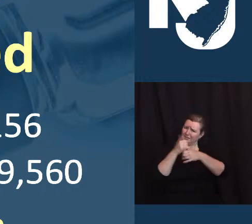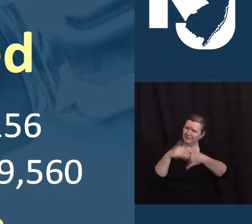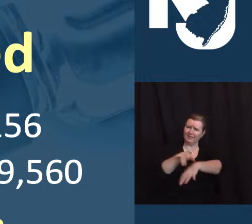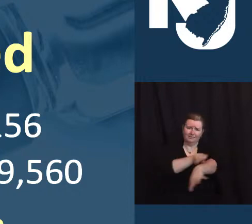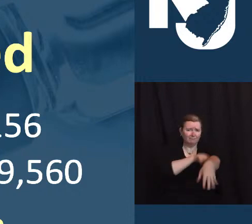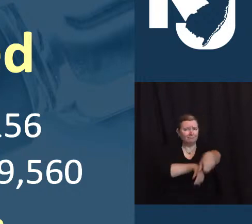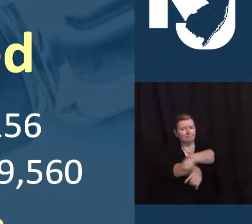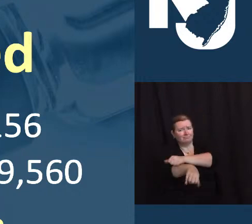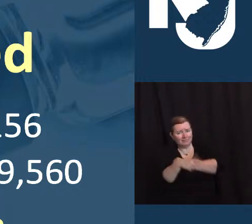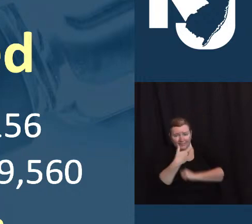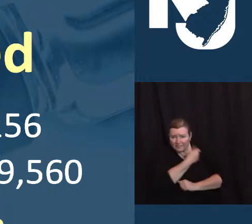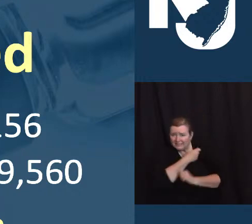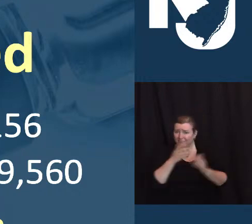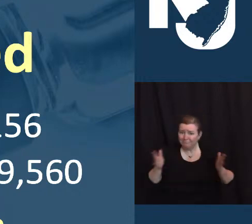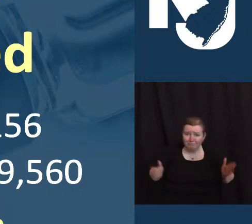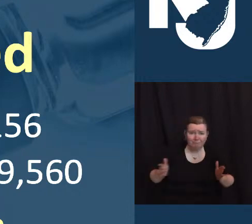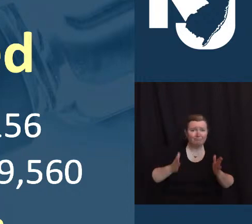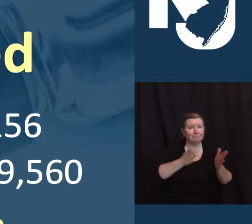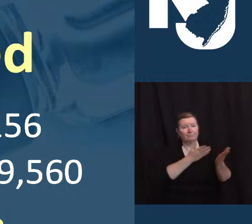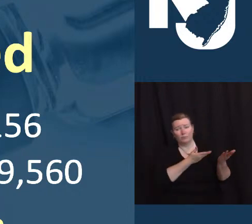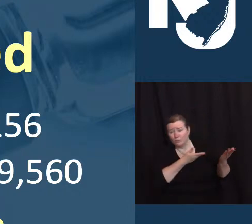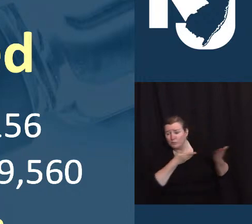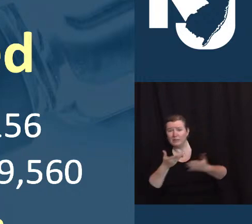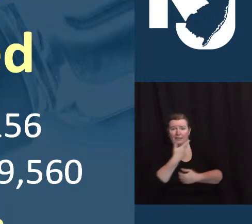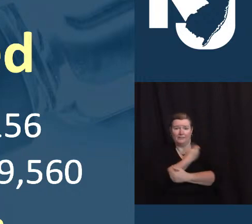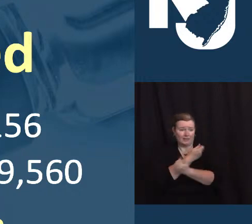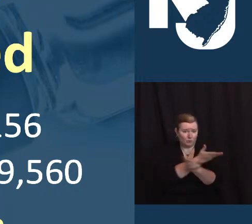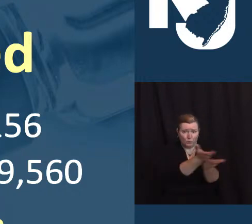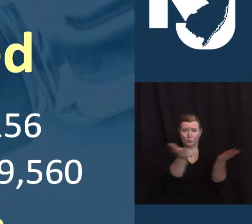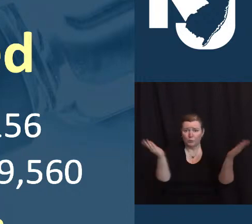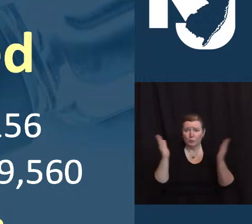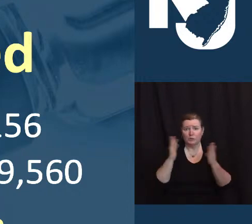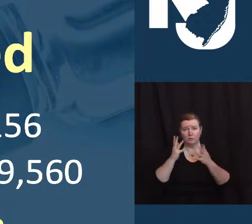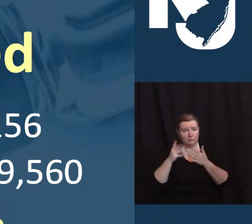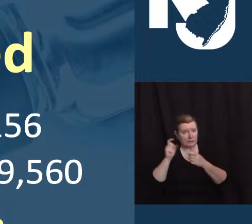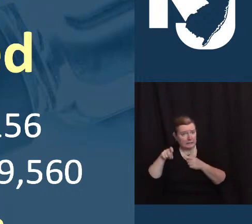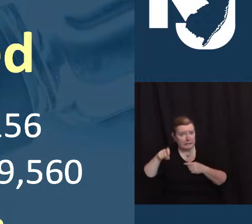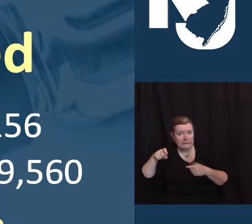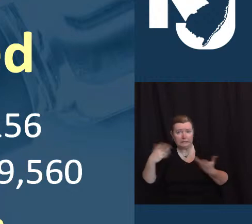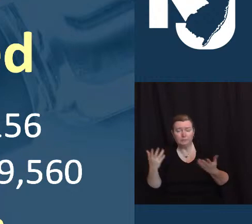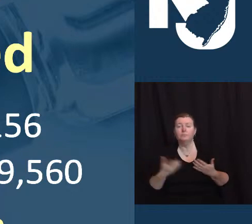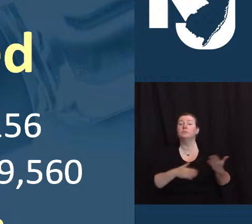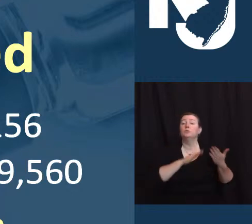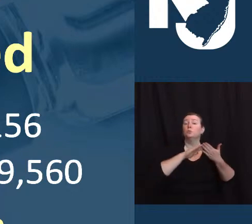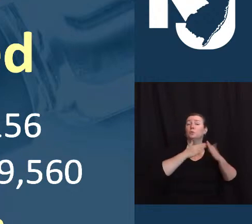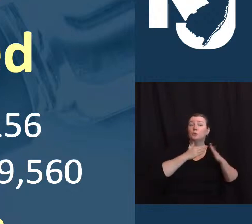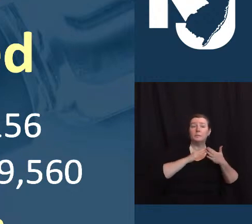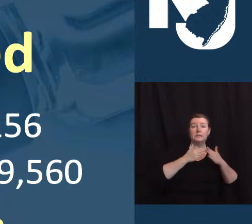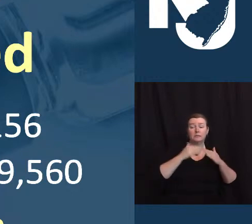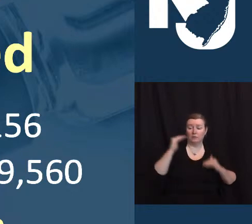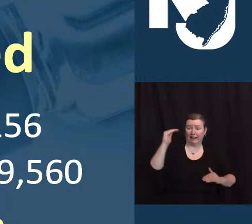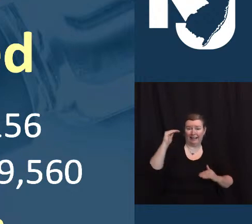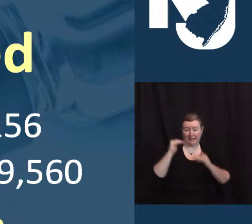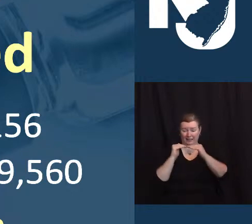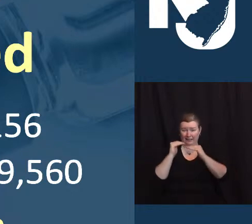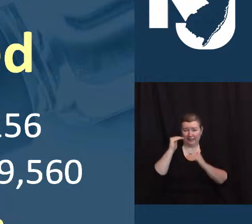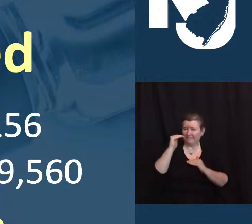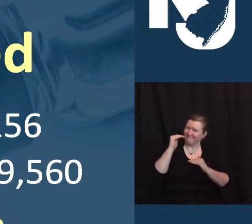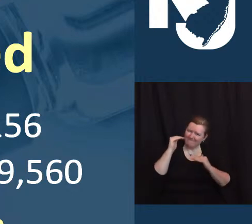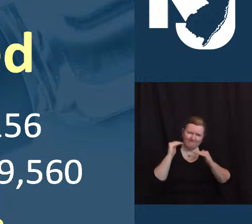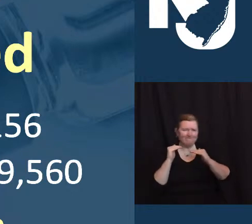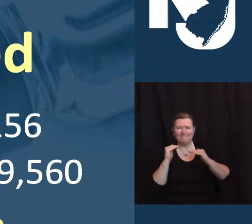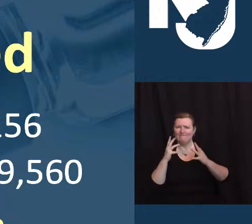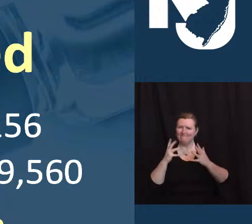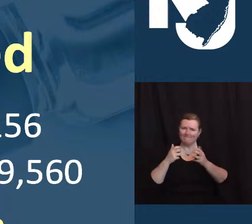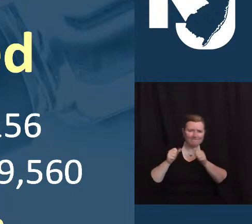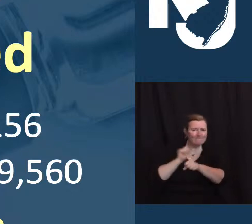remain focused on bringing up the numbers in some communities which continue to lag, and equity continues to be a big obsession